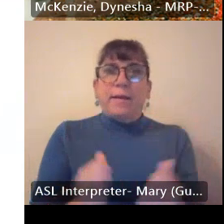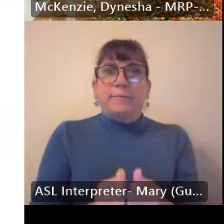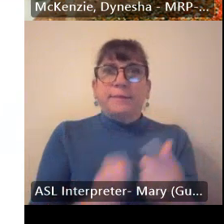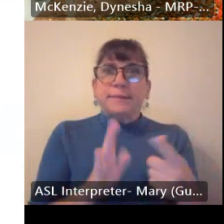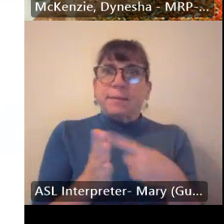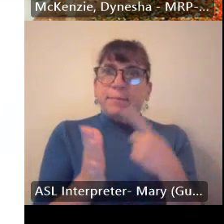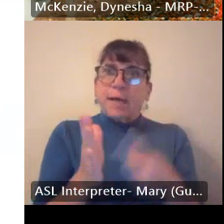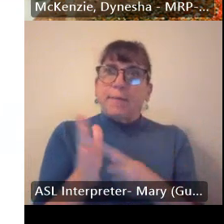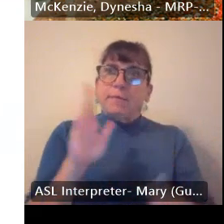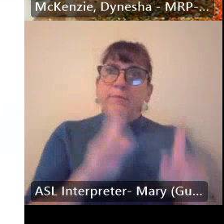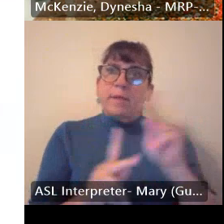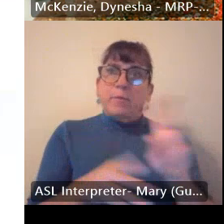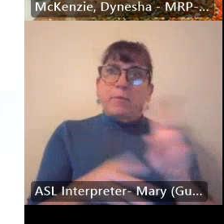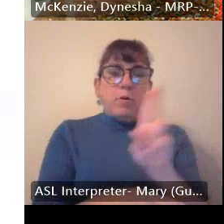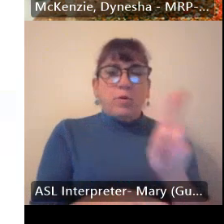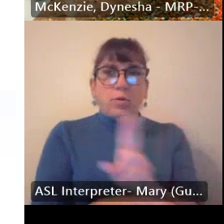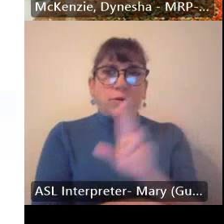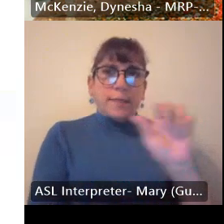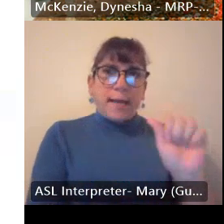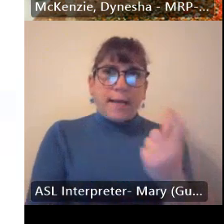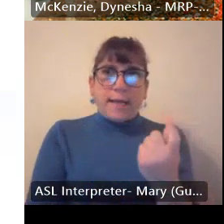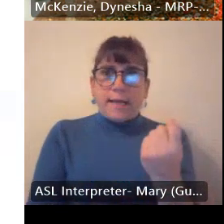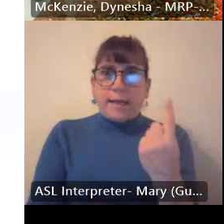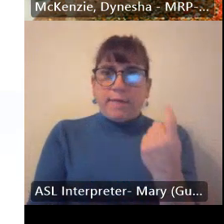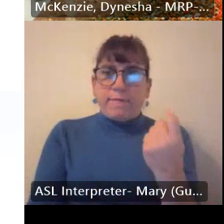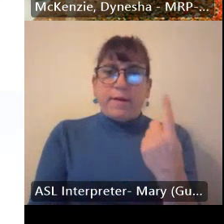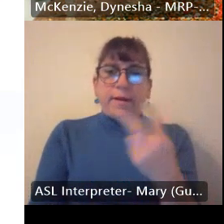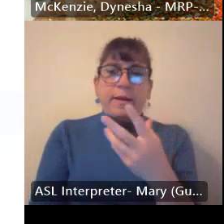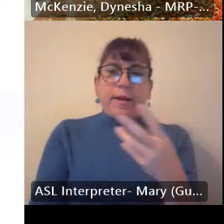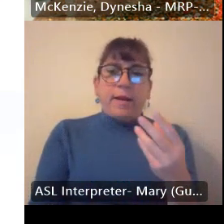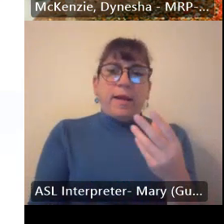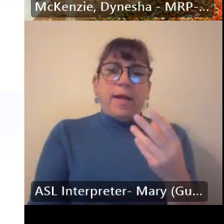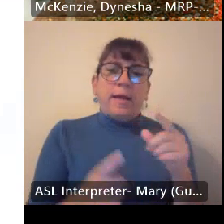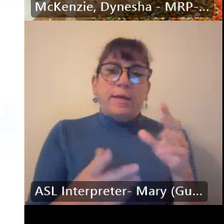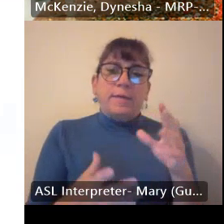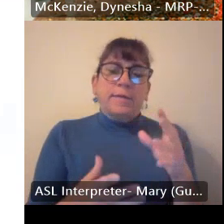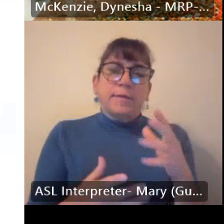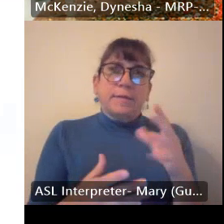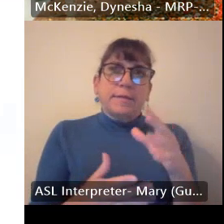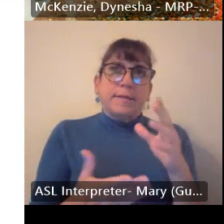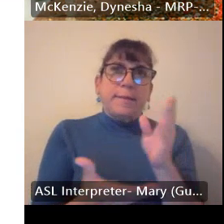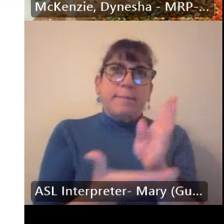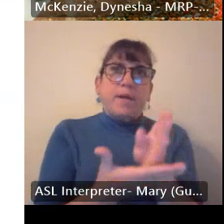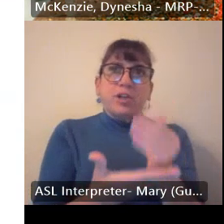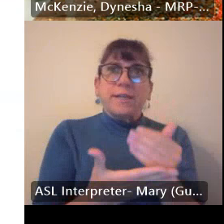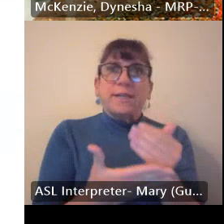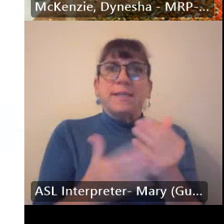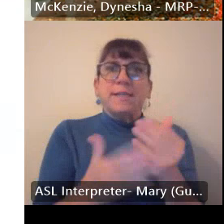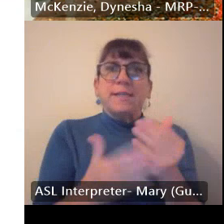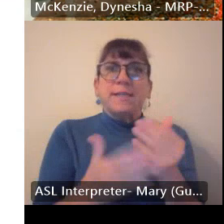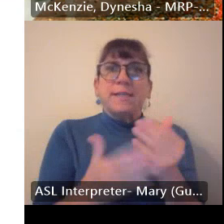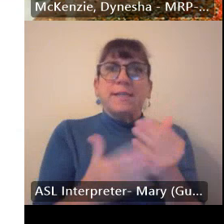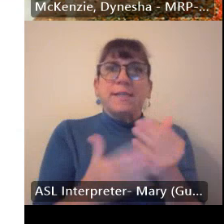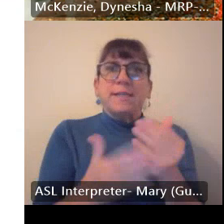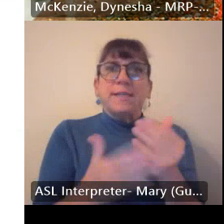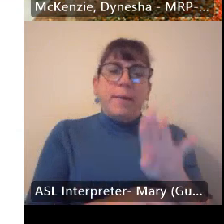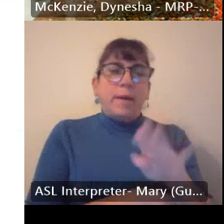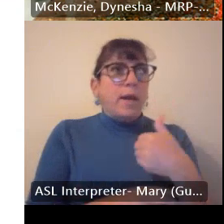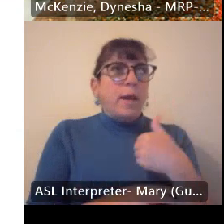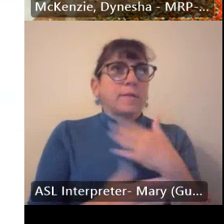sometimes people use A11 as it's the budget system. The OMB has the